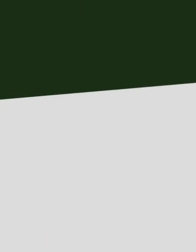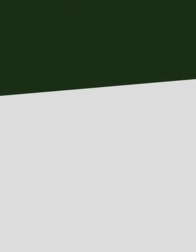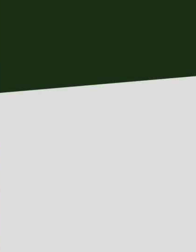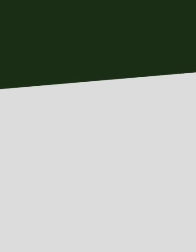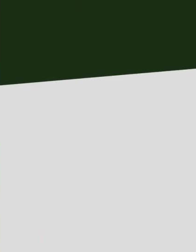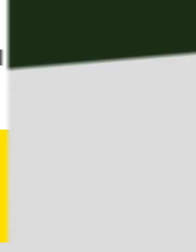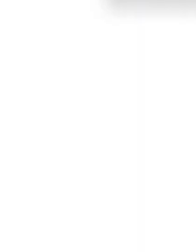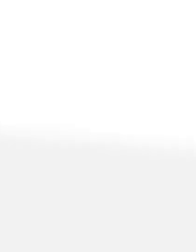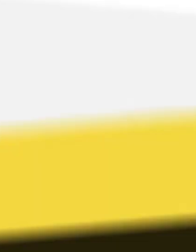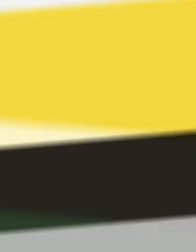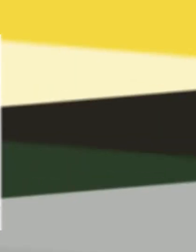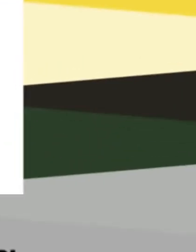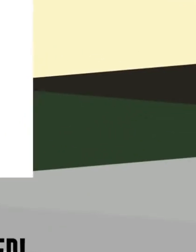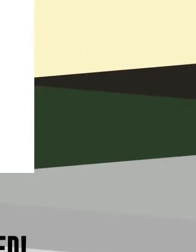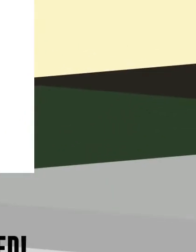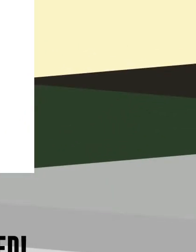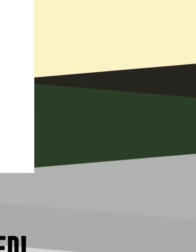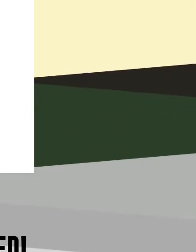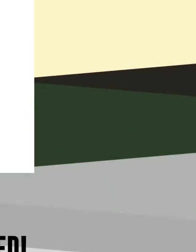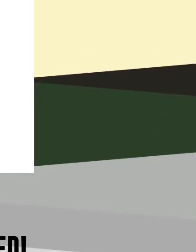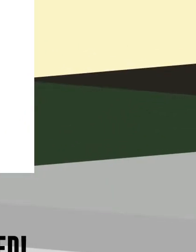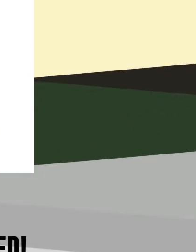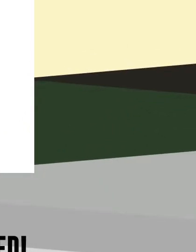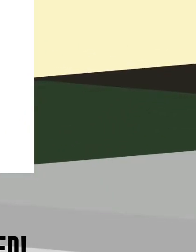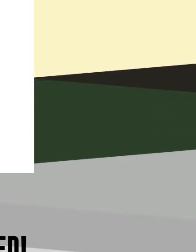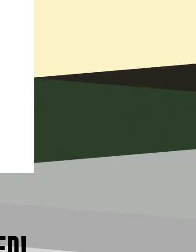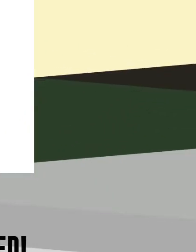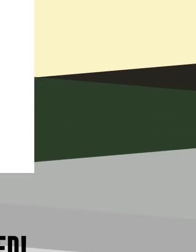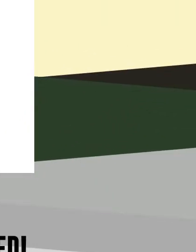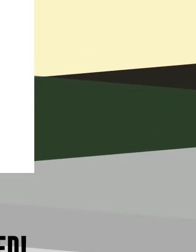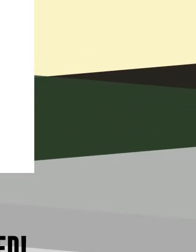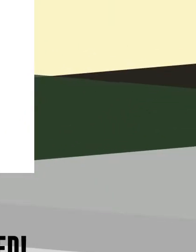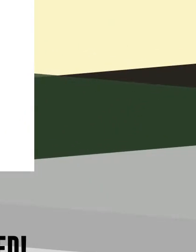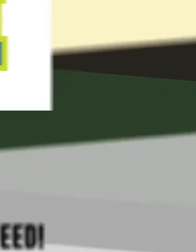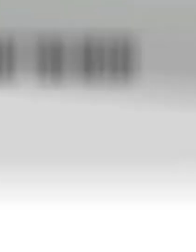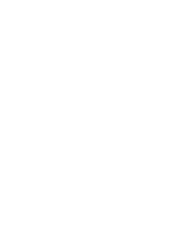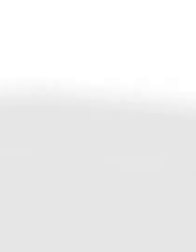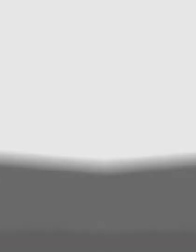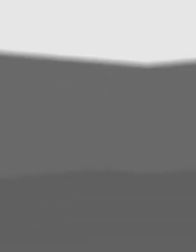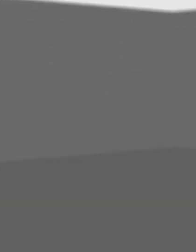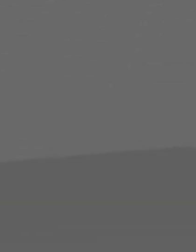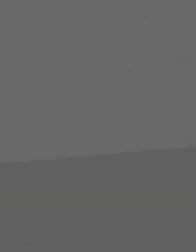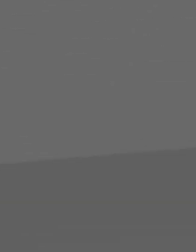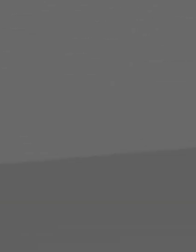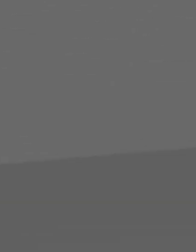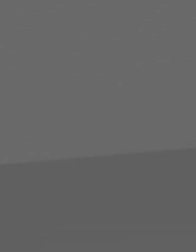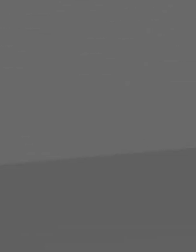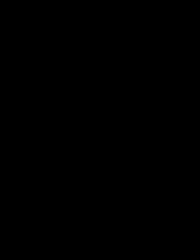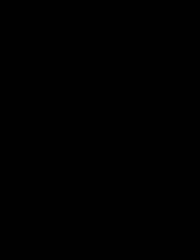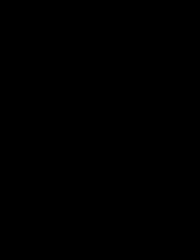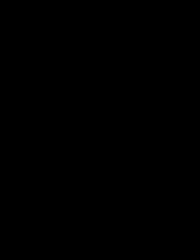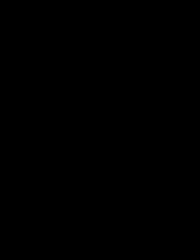X-Trail is brought to you in part by Amaze. Come in and be amazed. We have what you need.